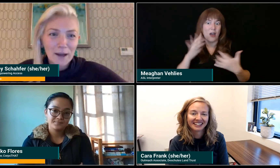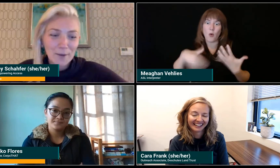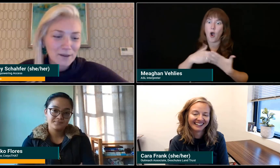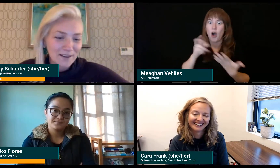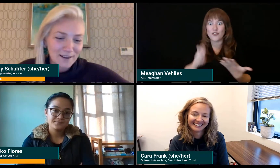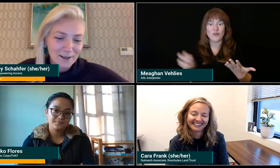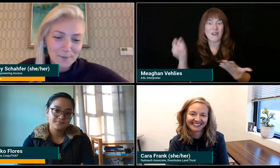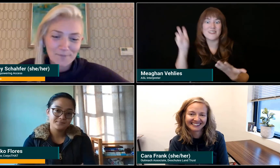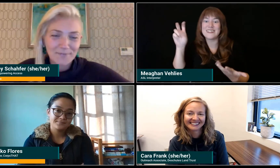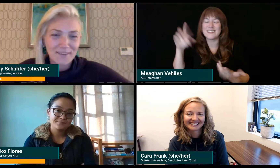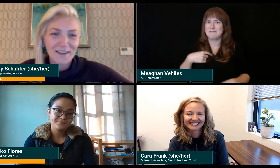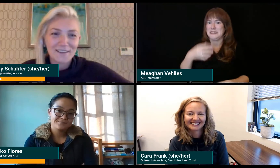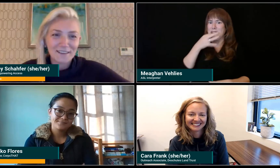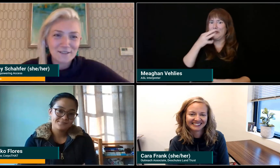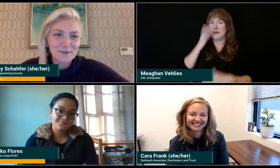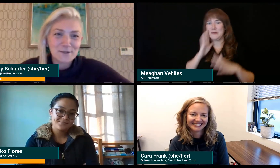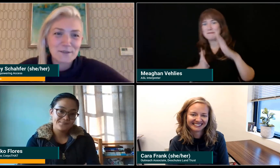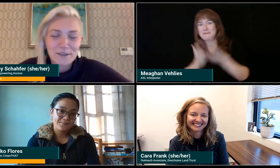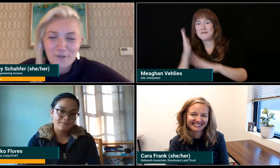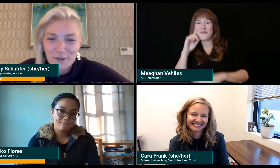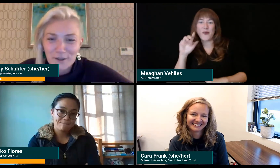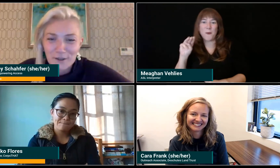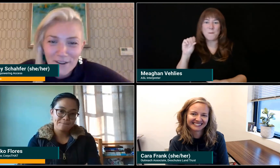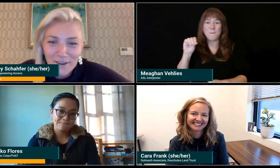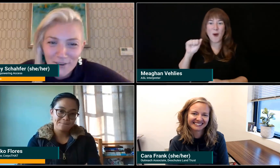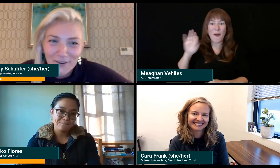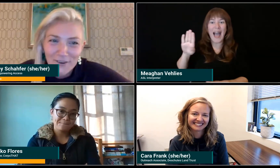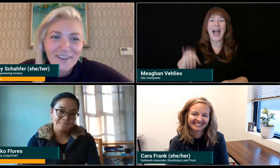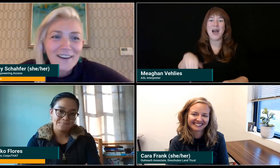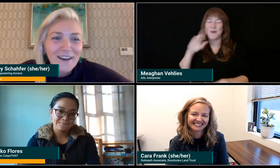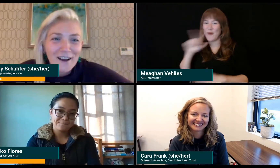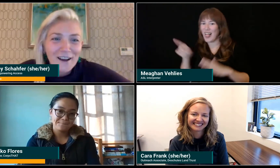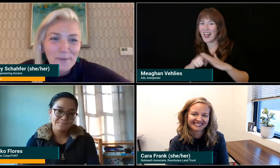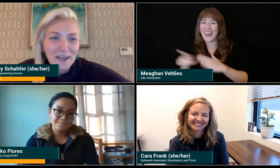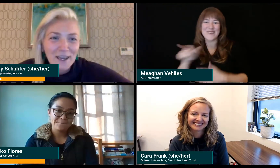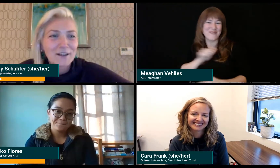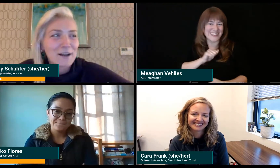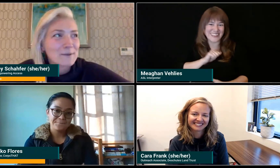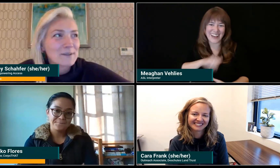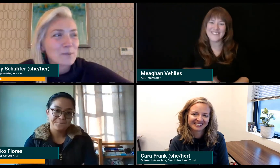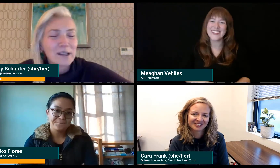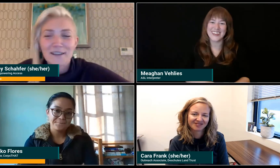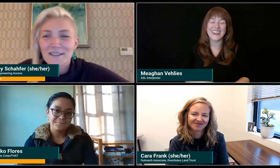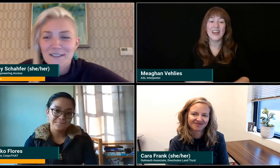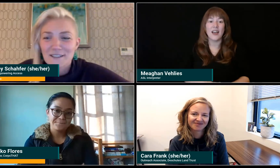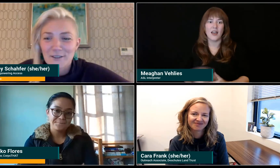to Moab and do some adventuring on my own. I came out here and I was planning to